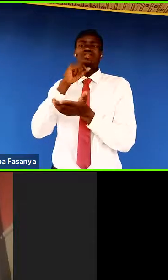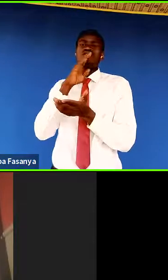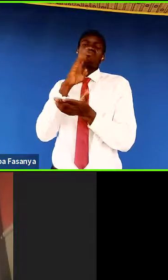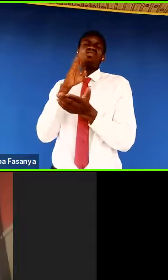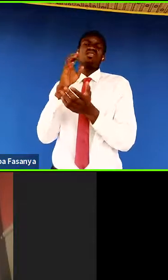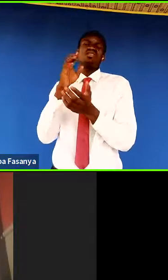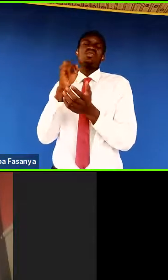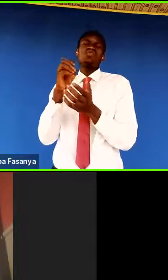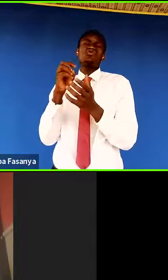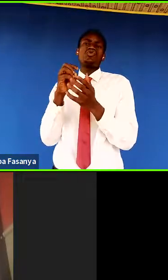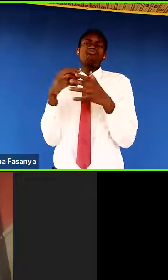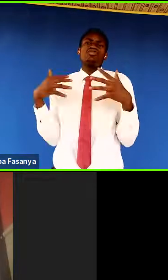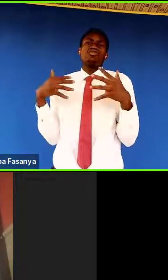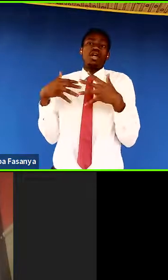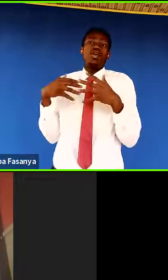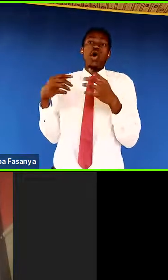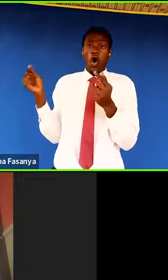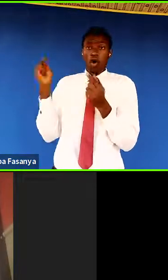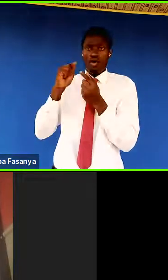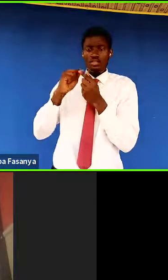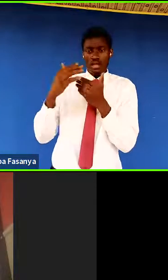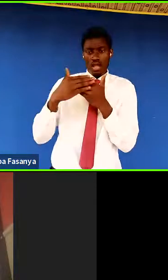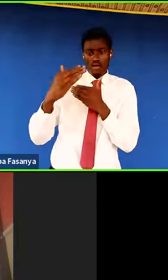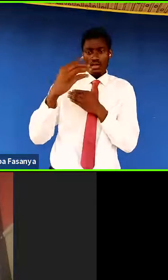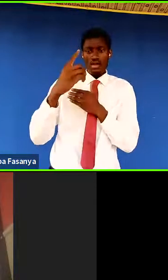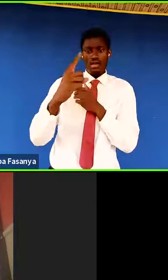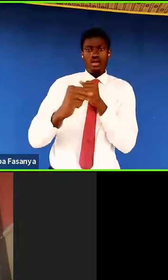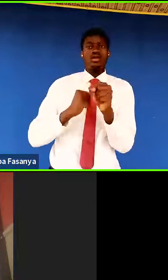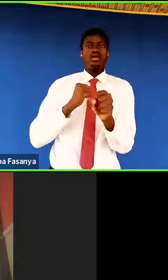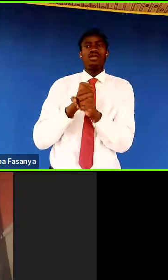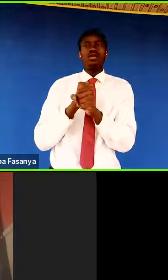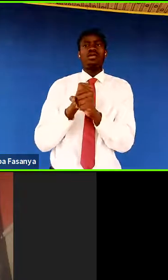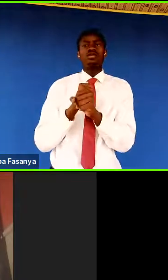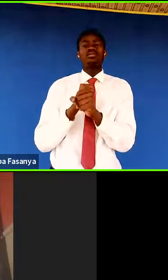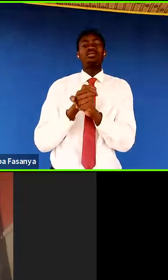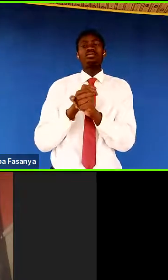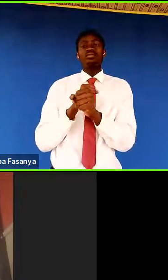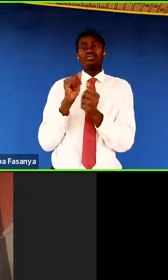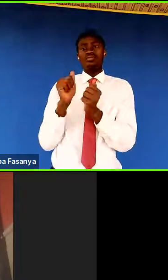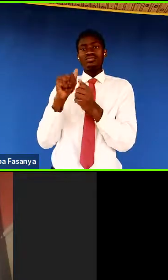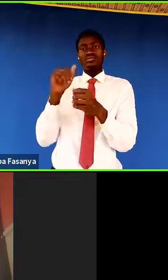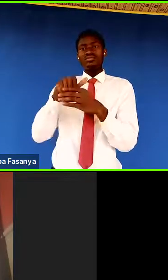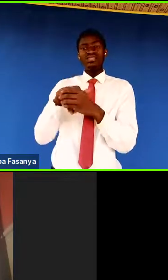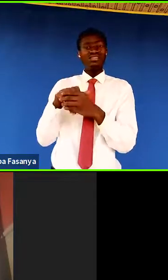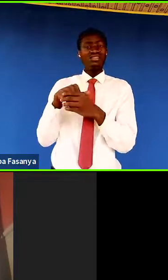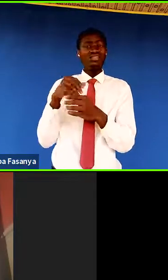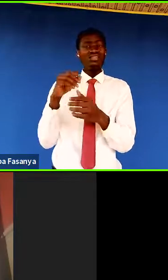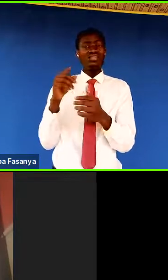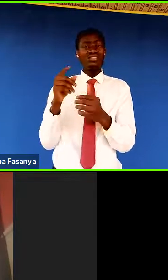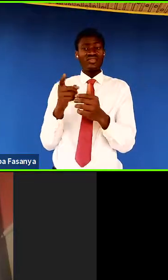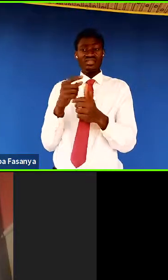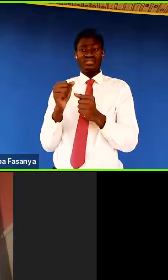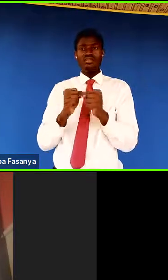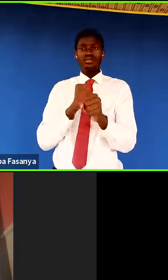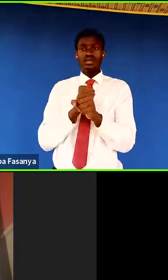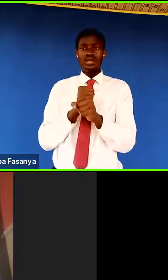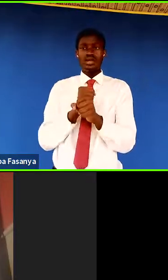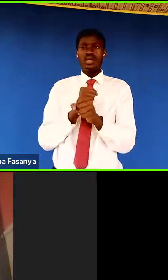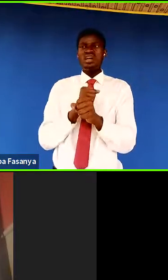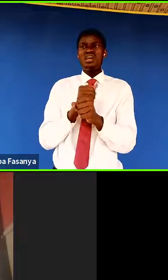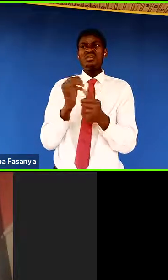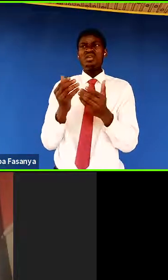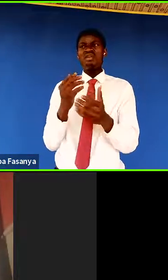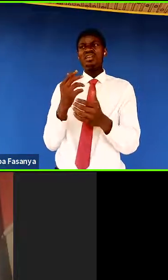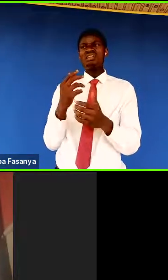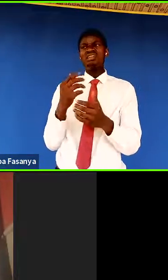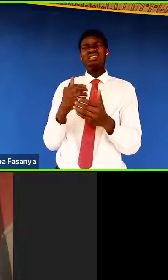a year, she actually said within the first month, 20% of people will get pregnant. In the next 3 months, about 50% people will